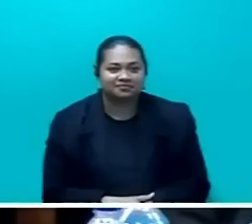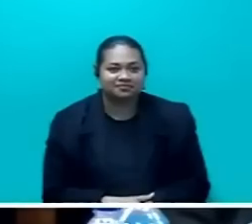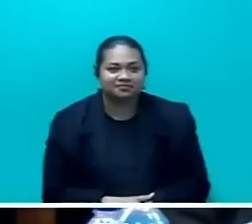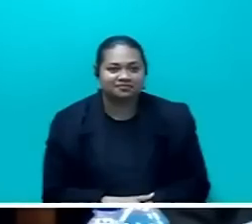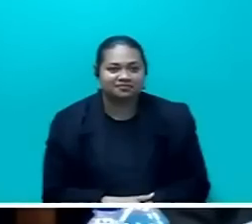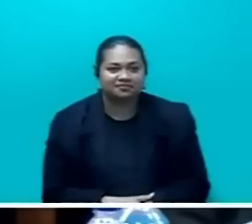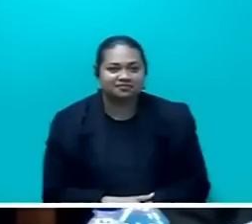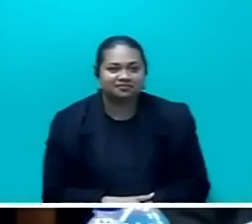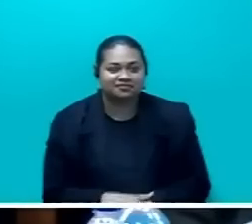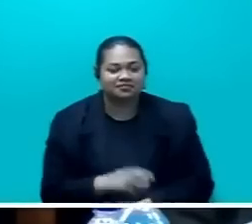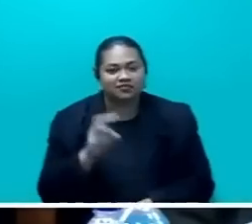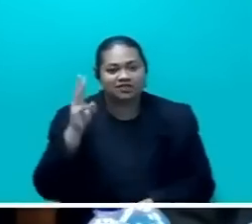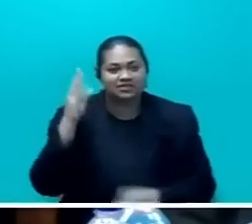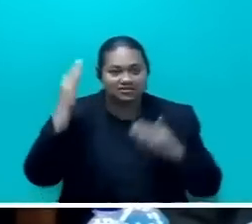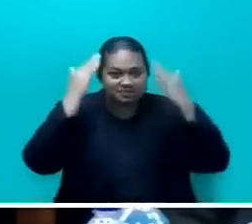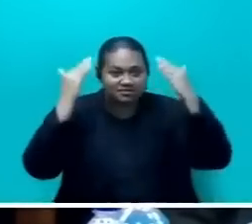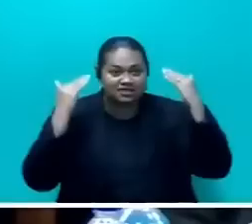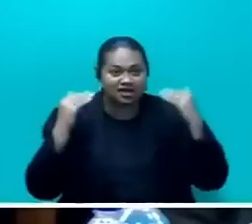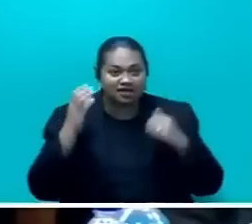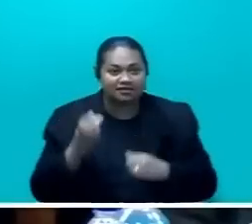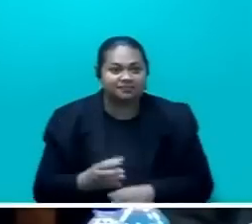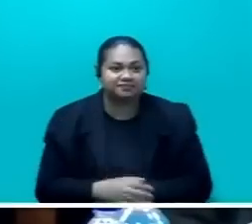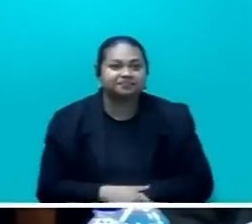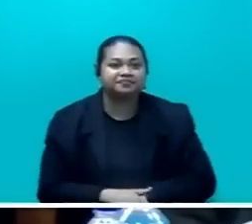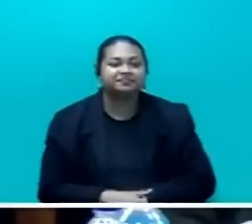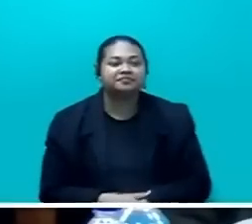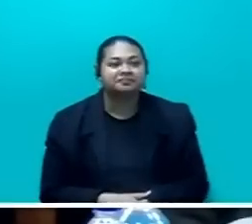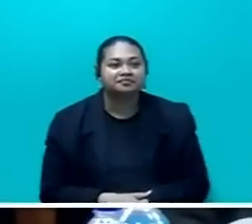So, Mr. Speaker, I want to.